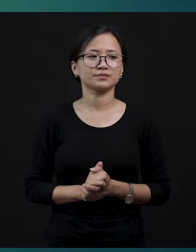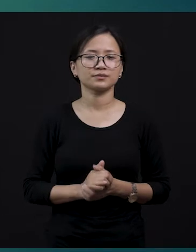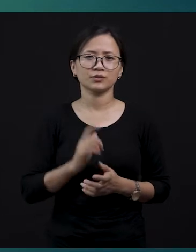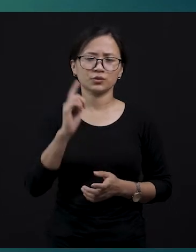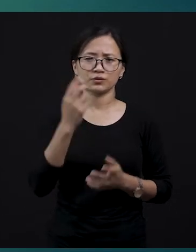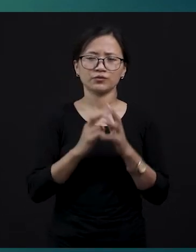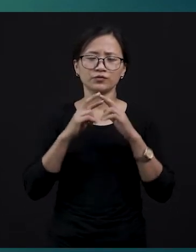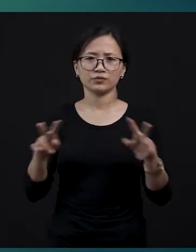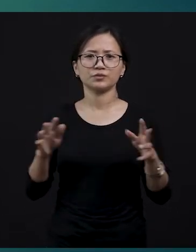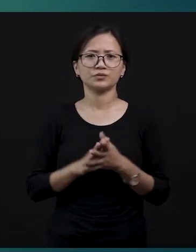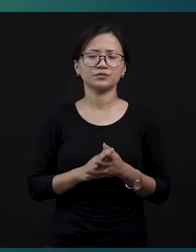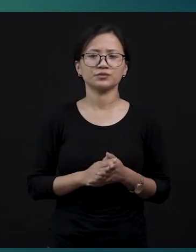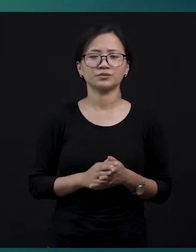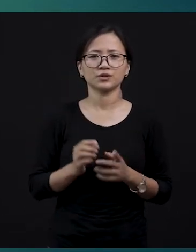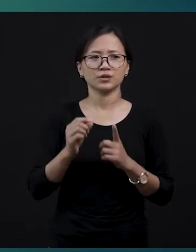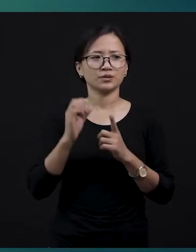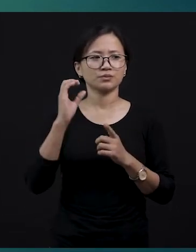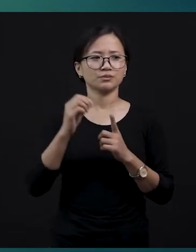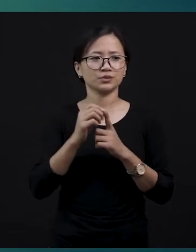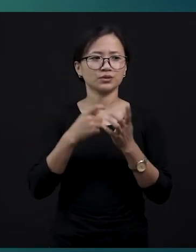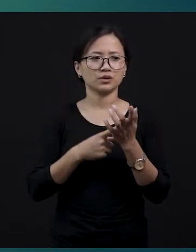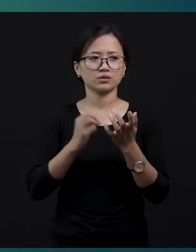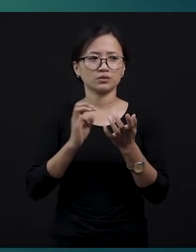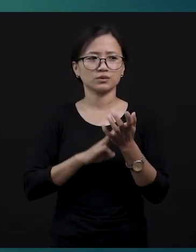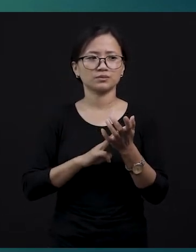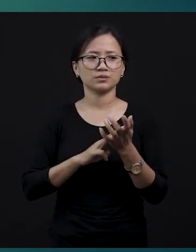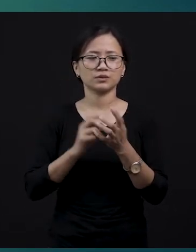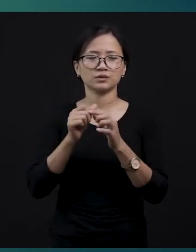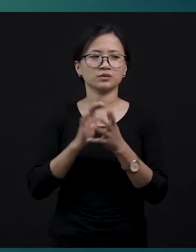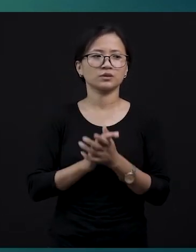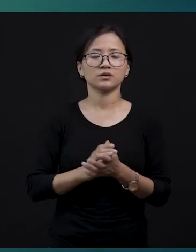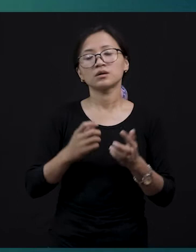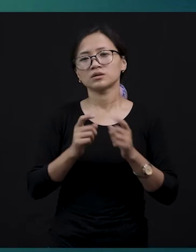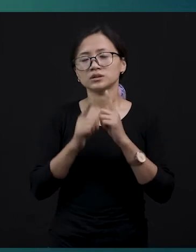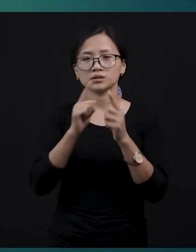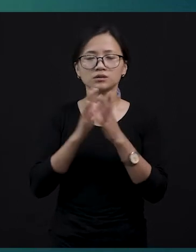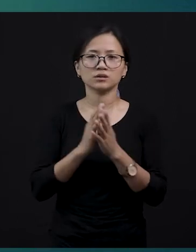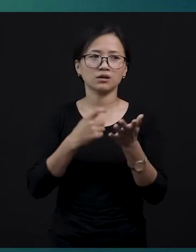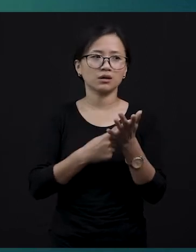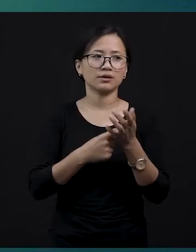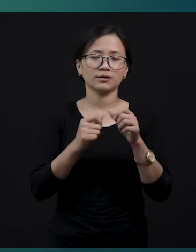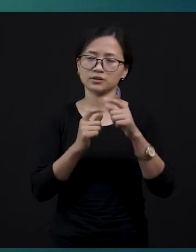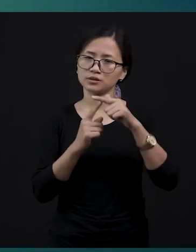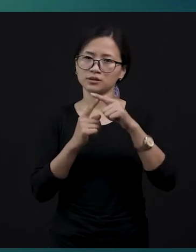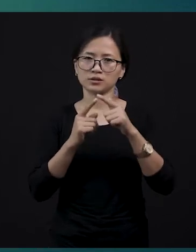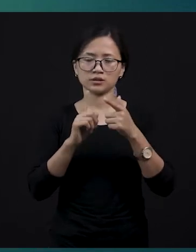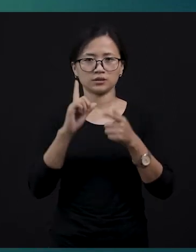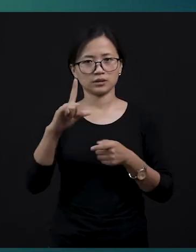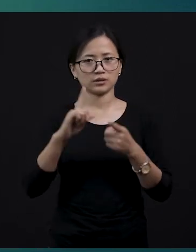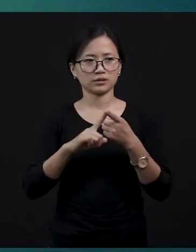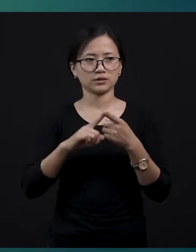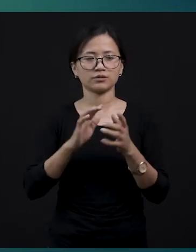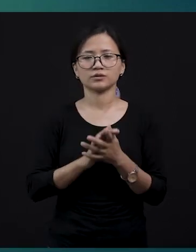one very prominent snake that we are going to discuss about today is the rattlesnake. Okay, have you heard of that? Rattle means